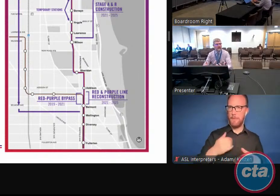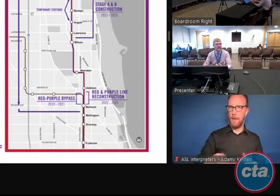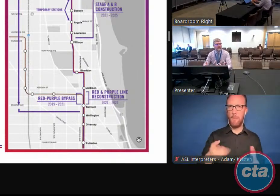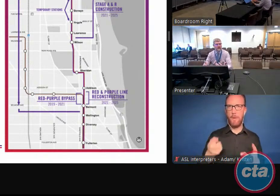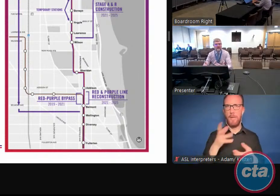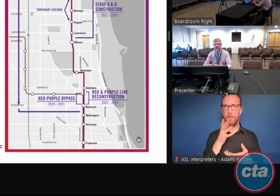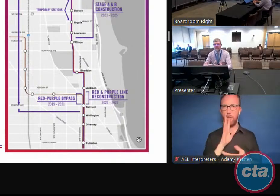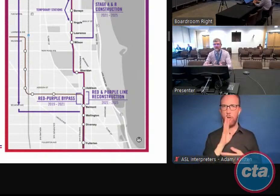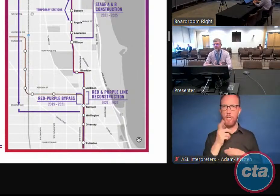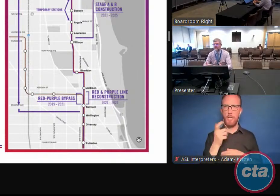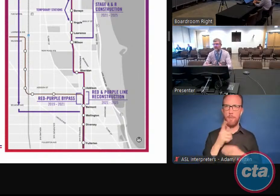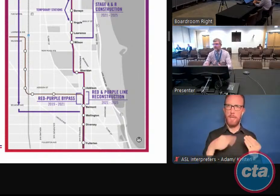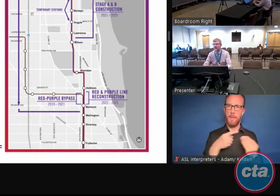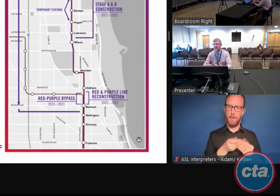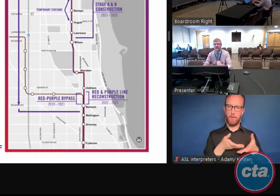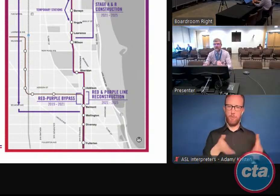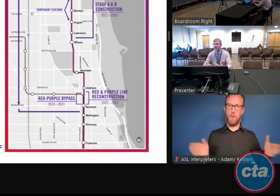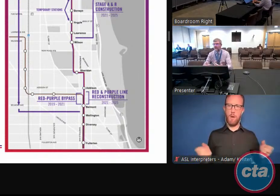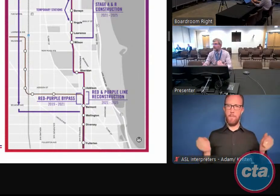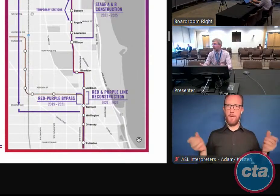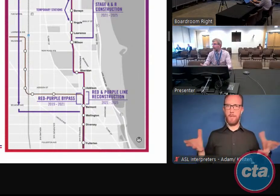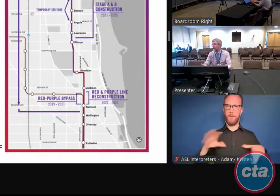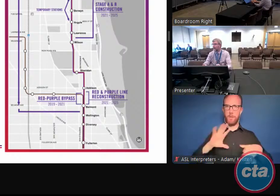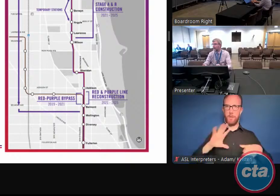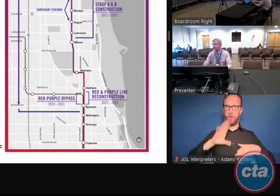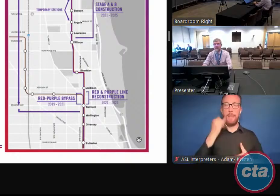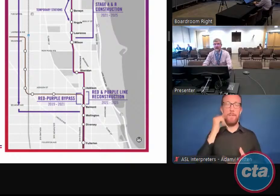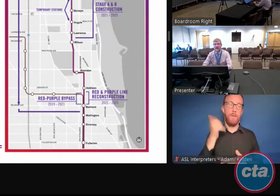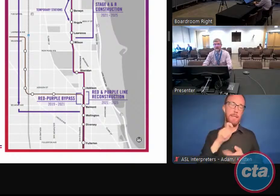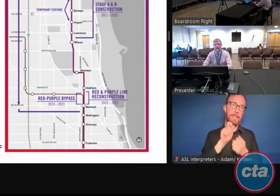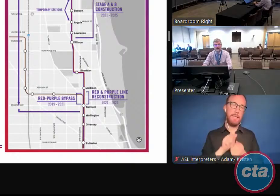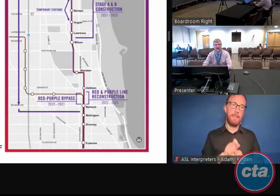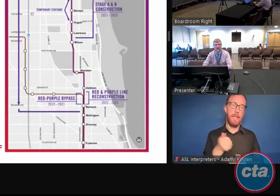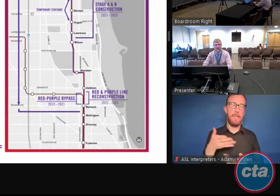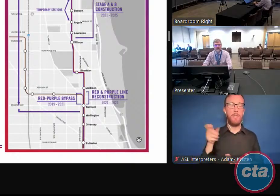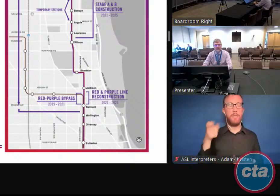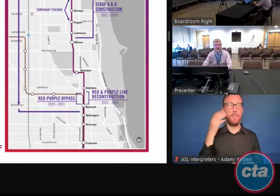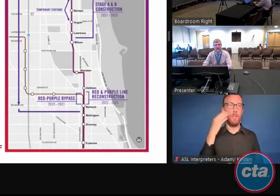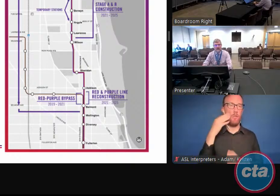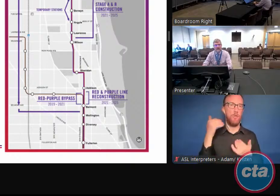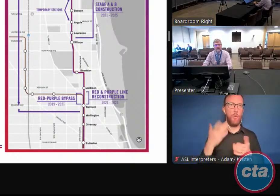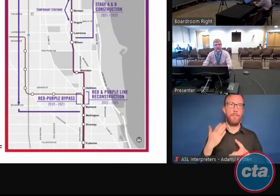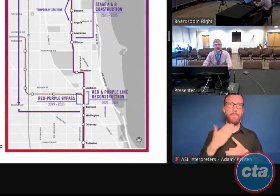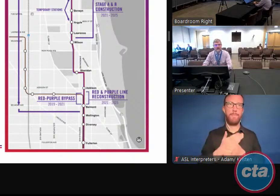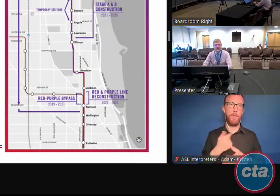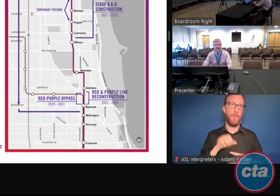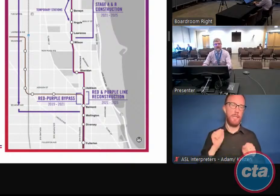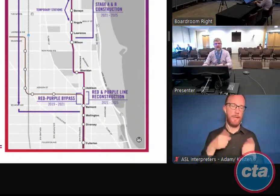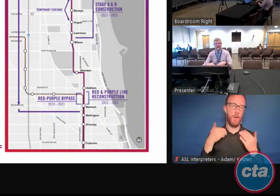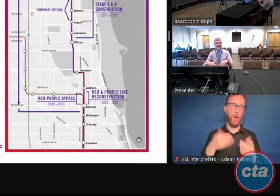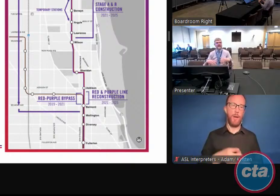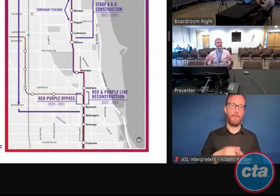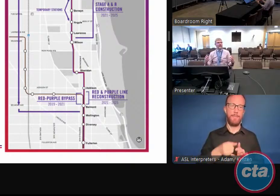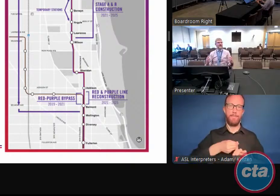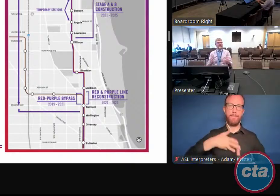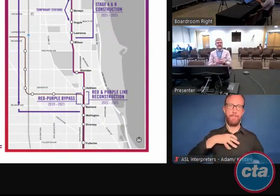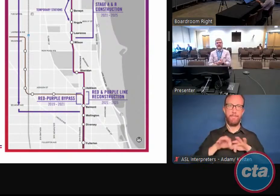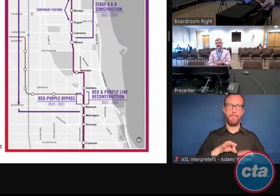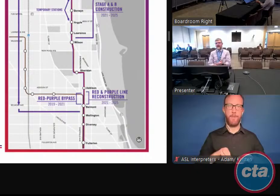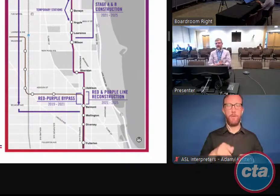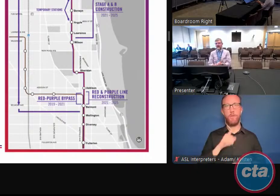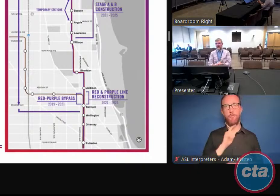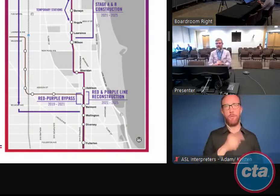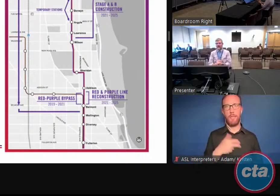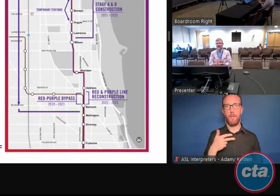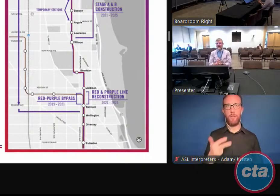and then if there's more details, please, you can feel free to stop me at any point and we can get into kind of more depth. So the project really is 3 sub-projects at the end